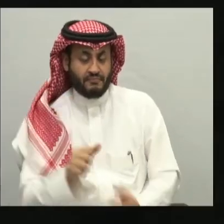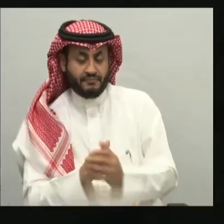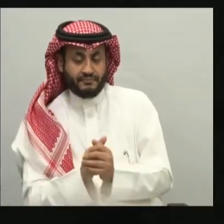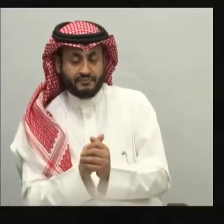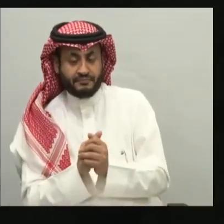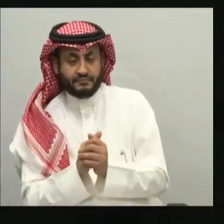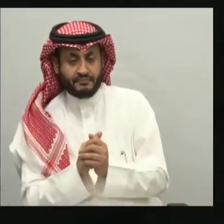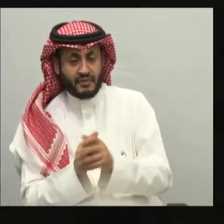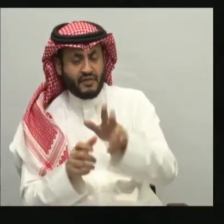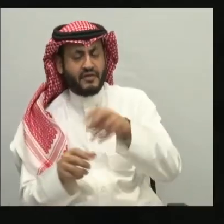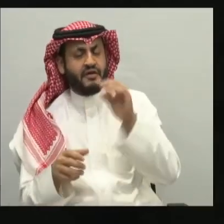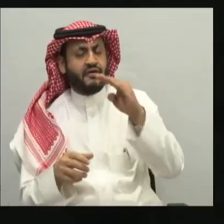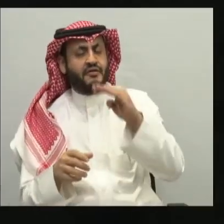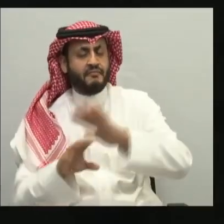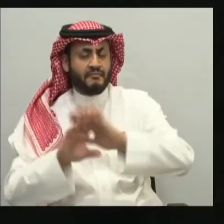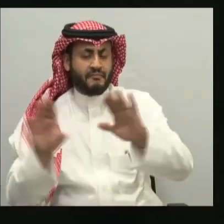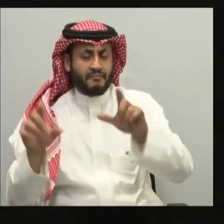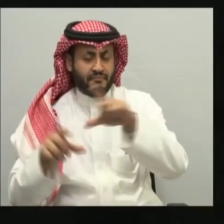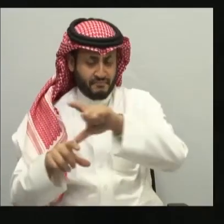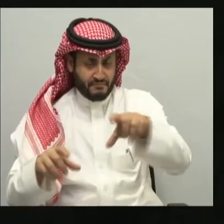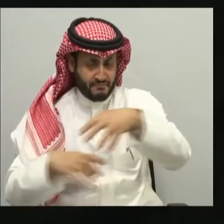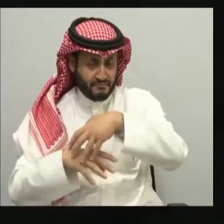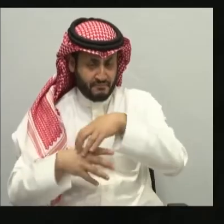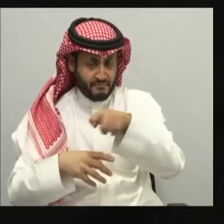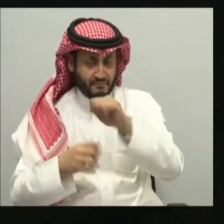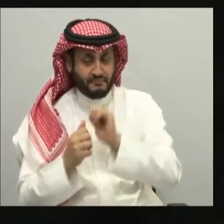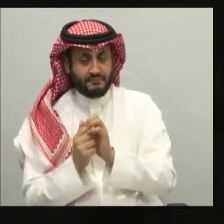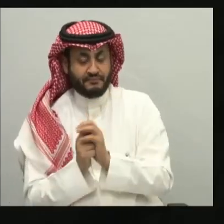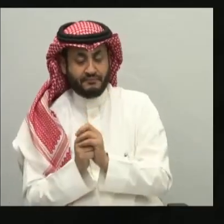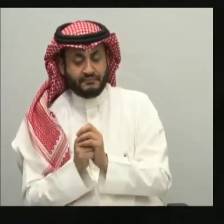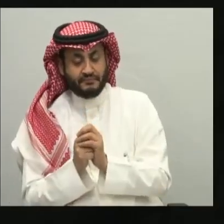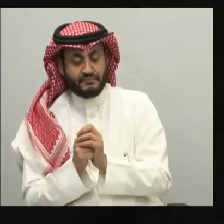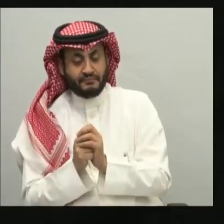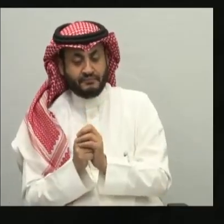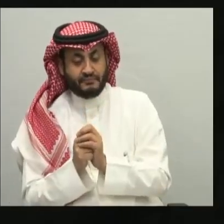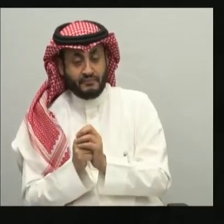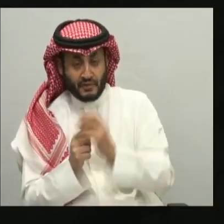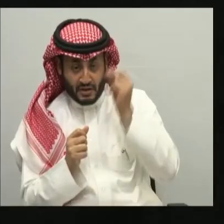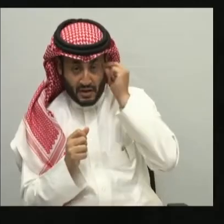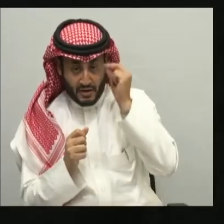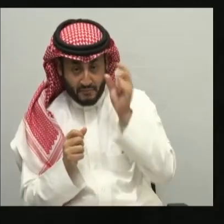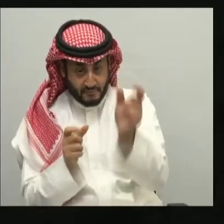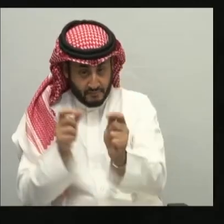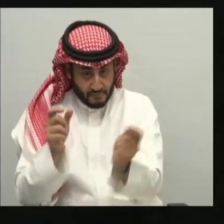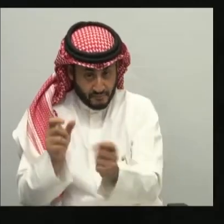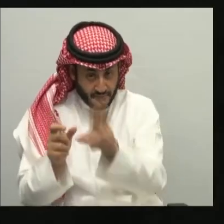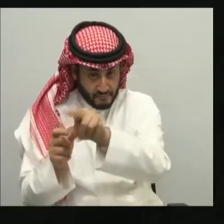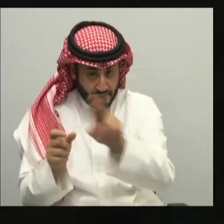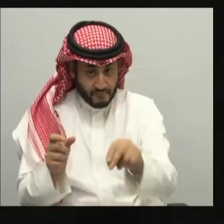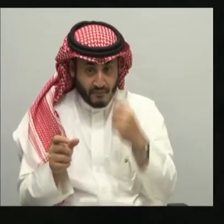answers of this chart. These are the answers of this chart. And make sure you have wrote